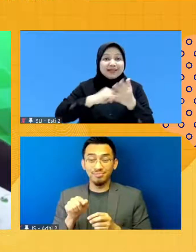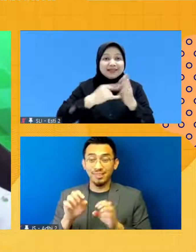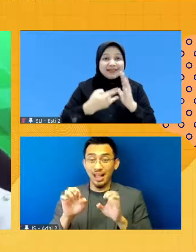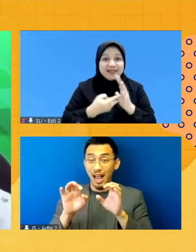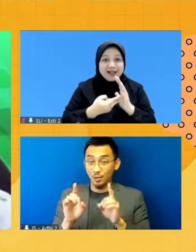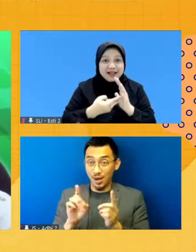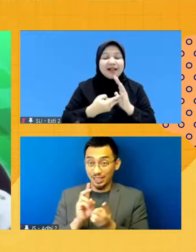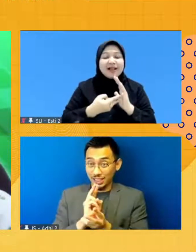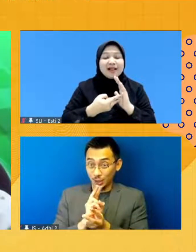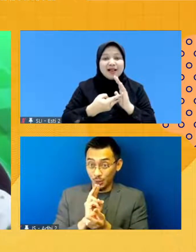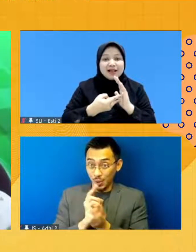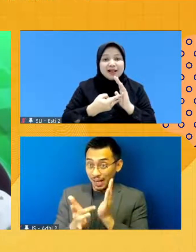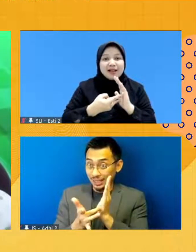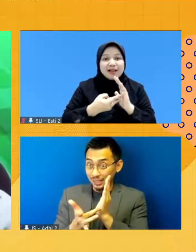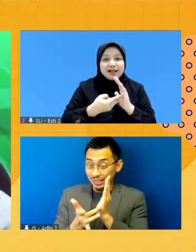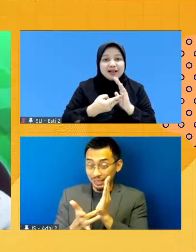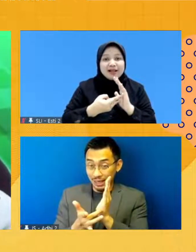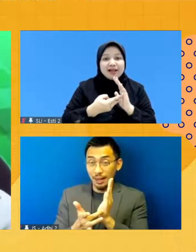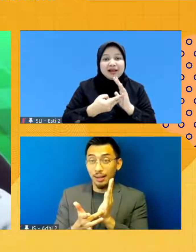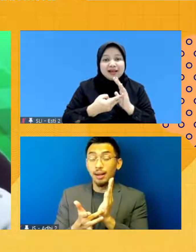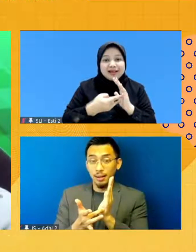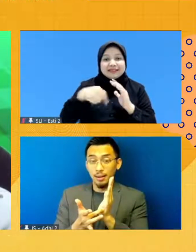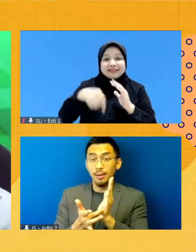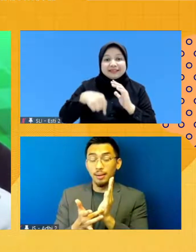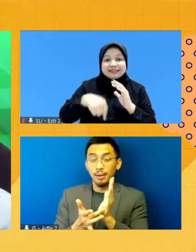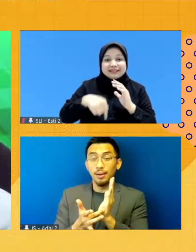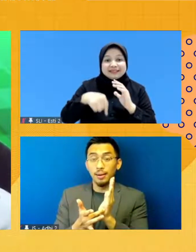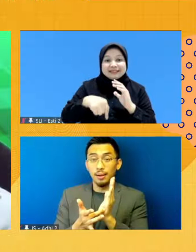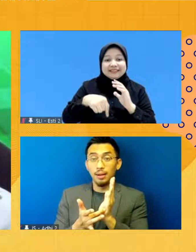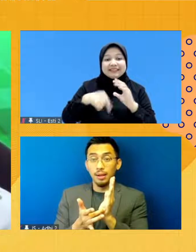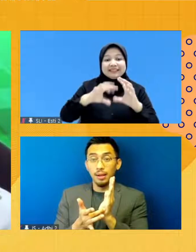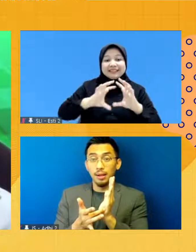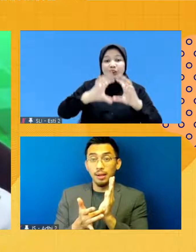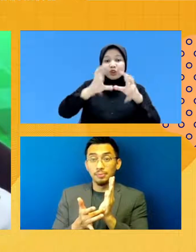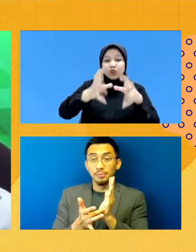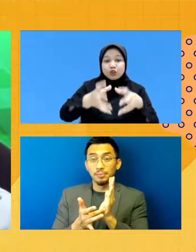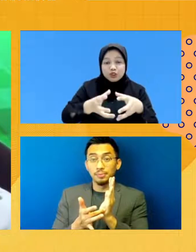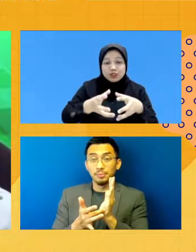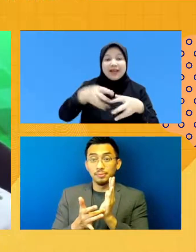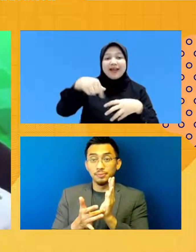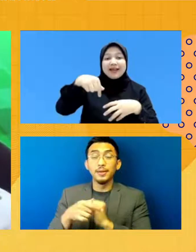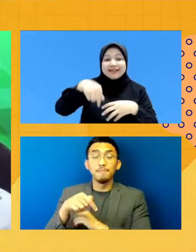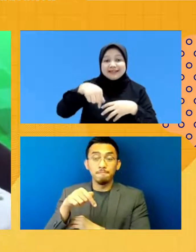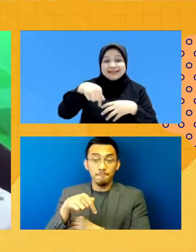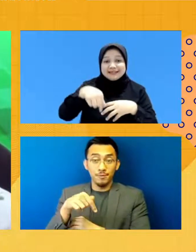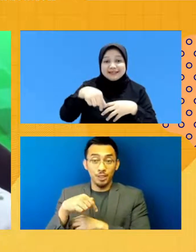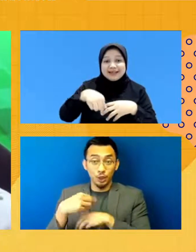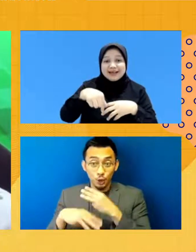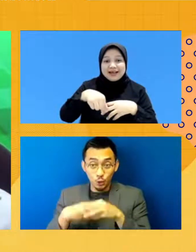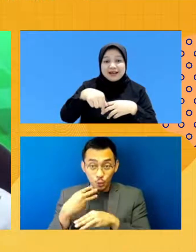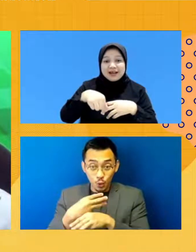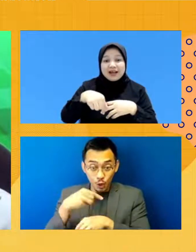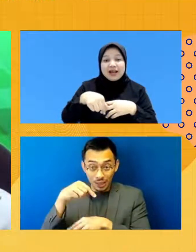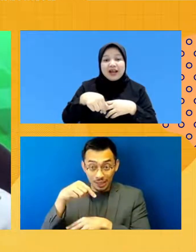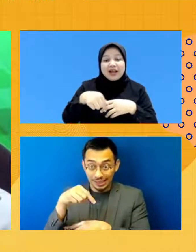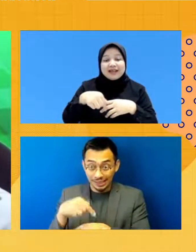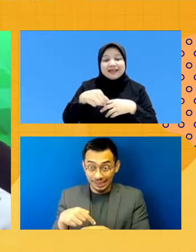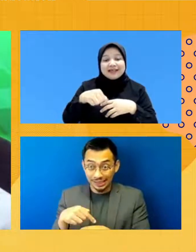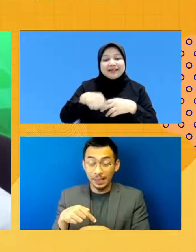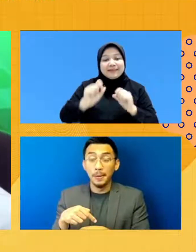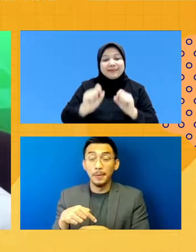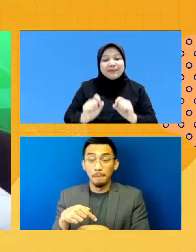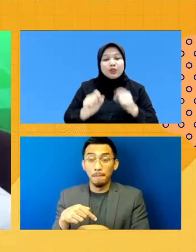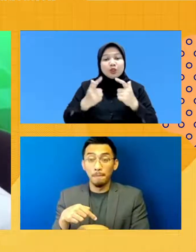the world where we live in right now, and that is the digital sex education. We can have the access from